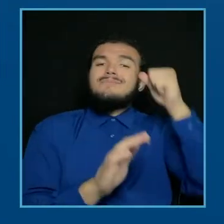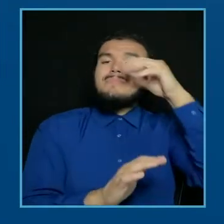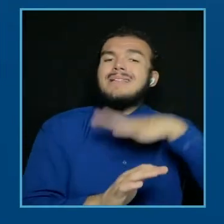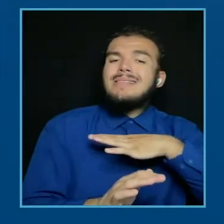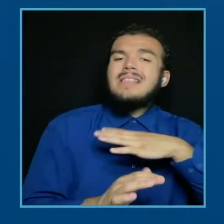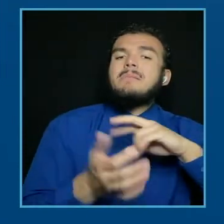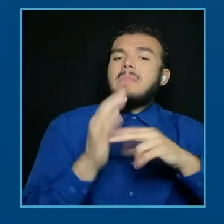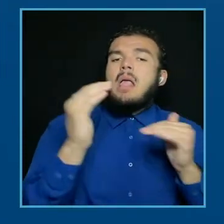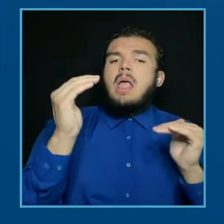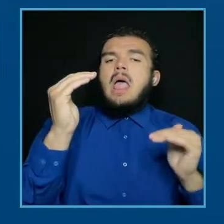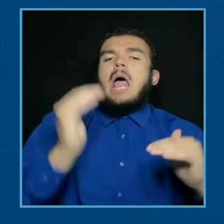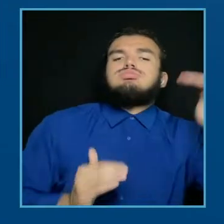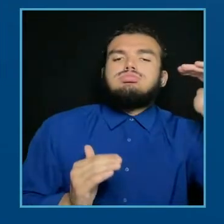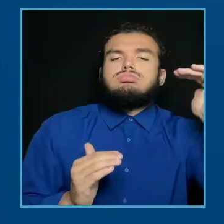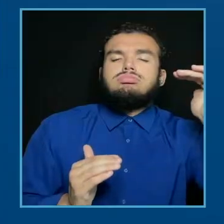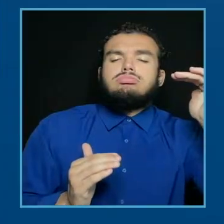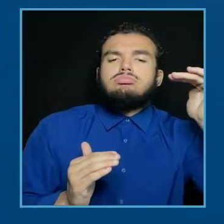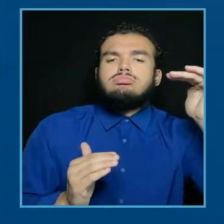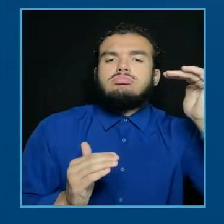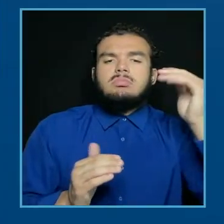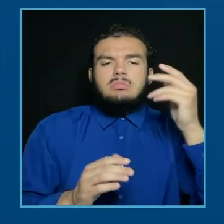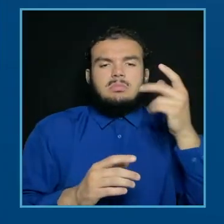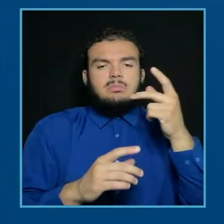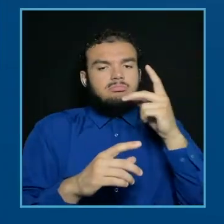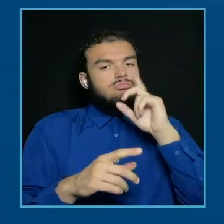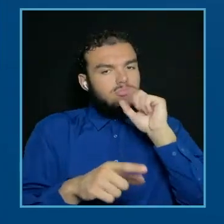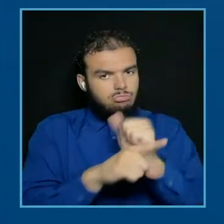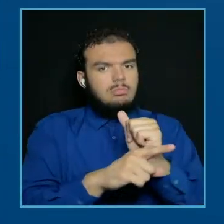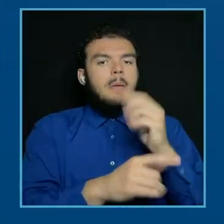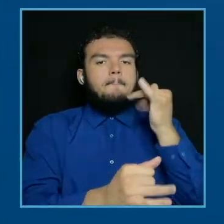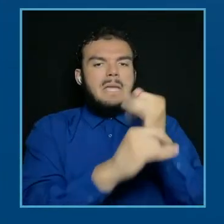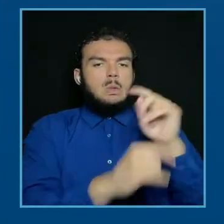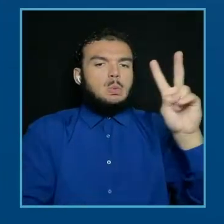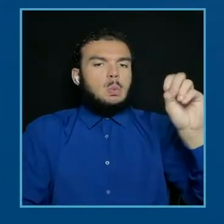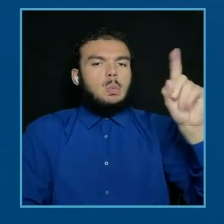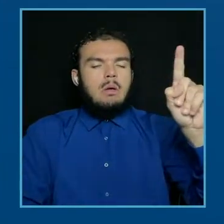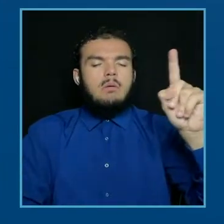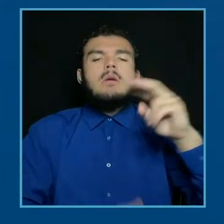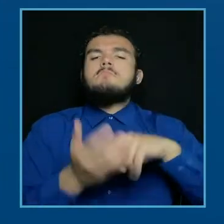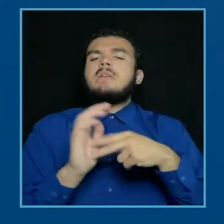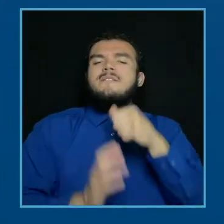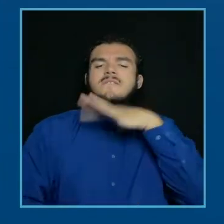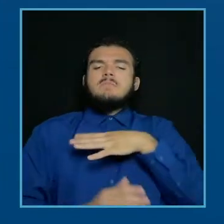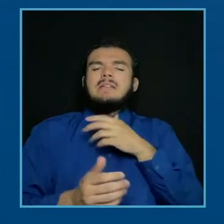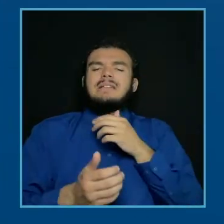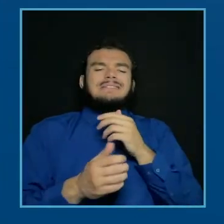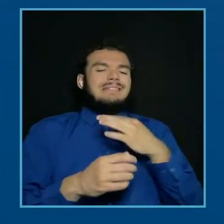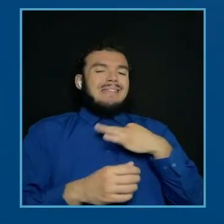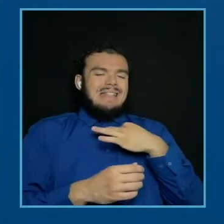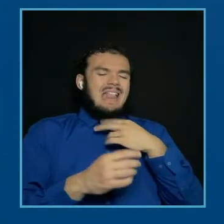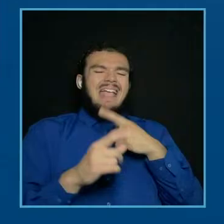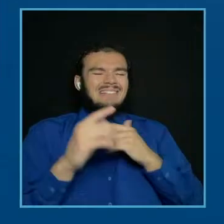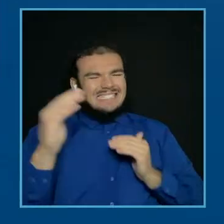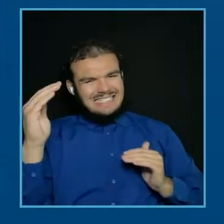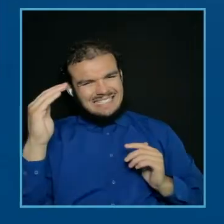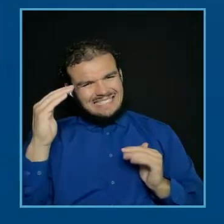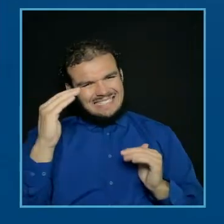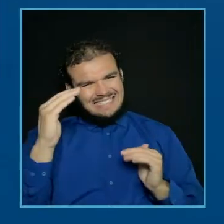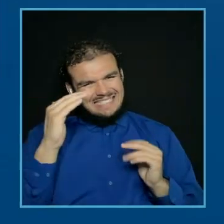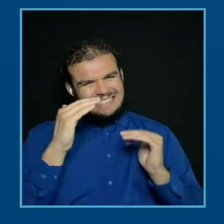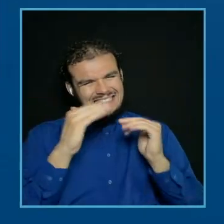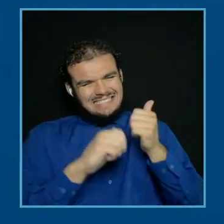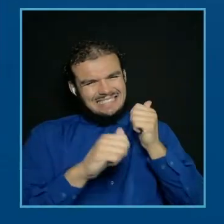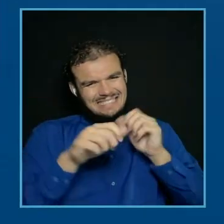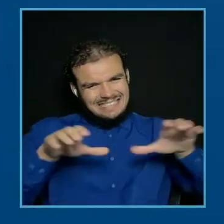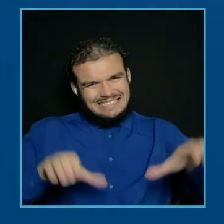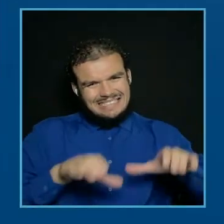an enormous head start on reaching 201, so that a female candidate would have had to substantially outperform a man to have the